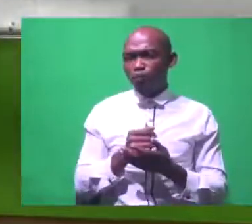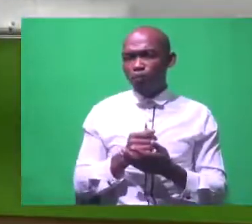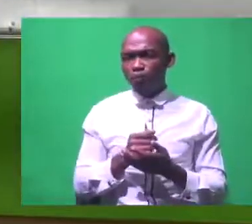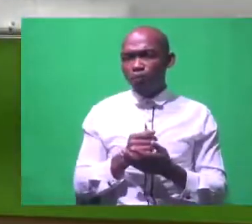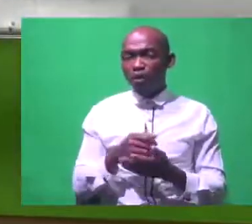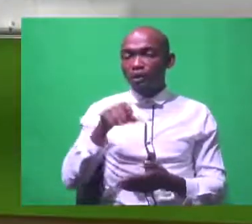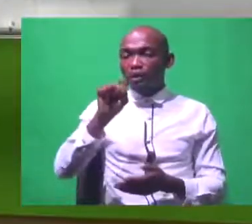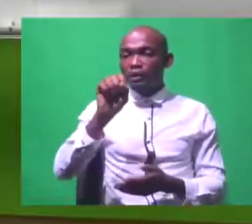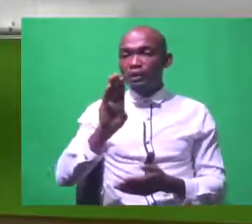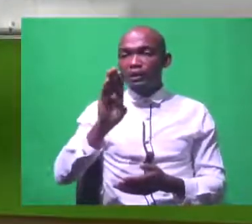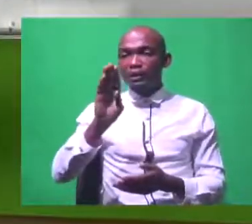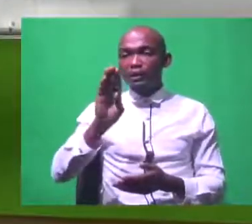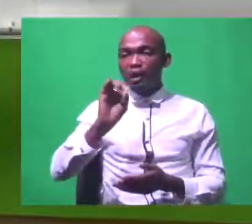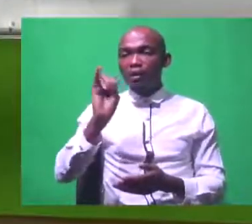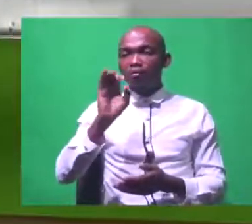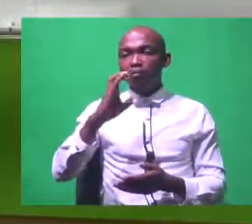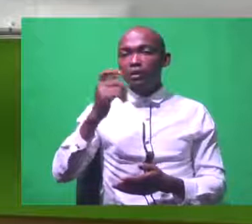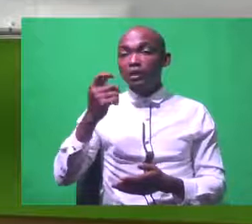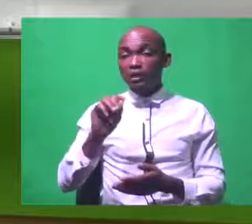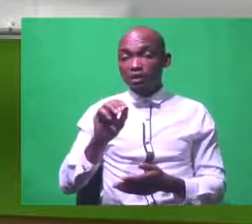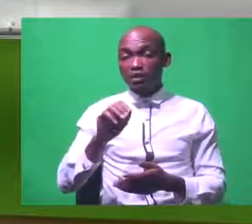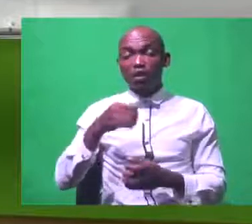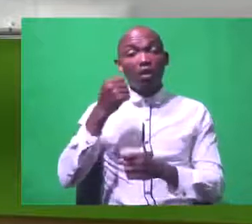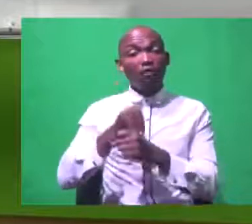The subject of labor or object of labor